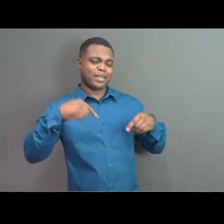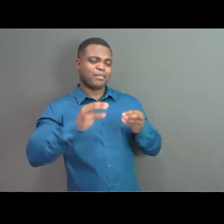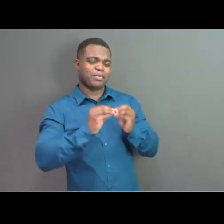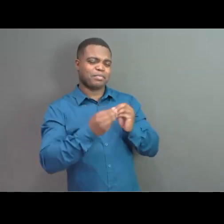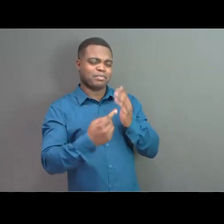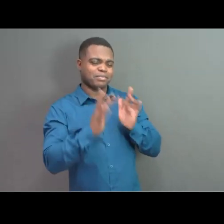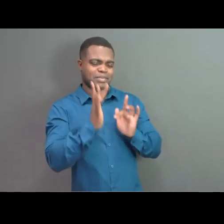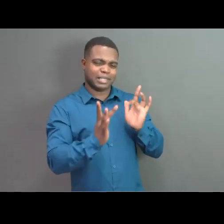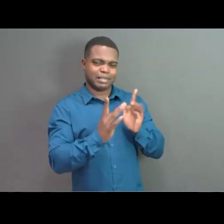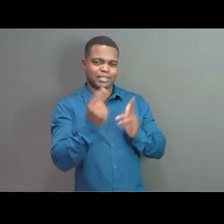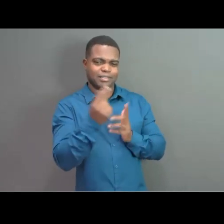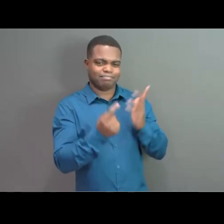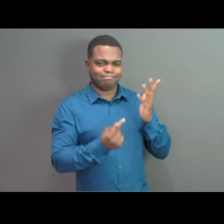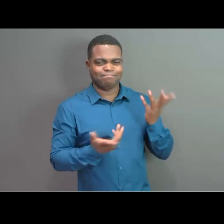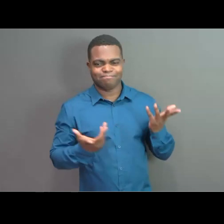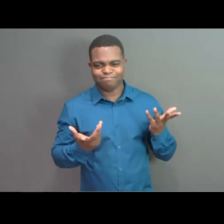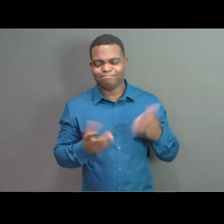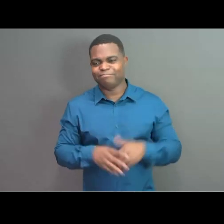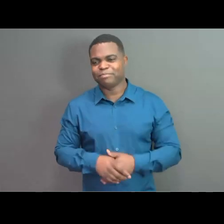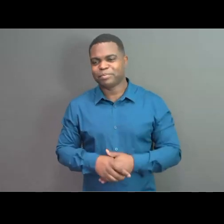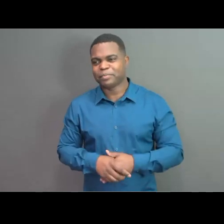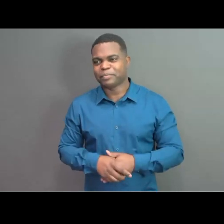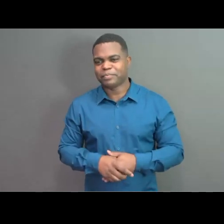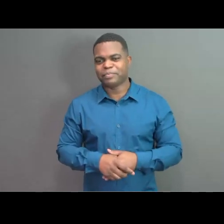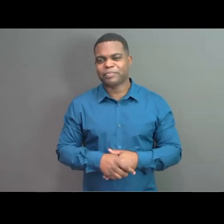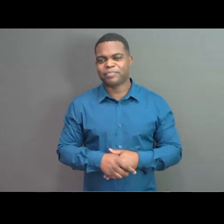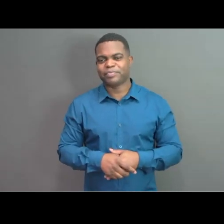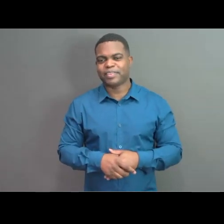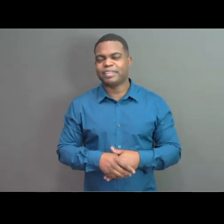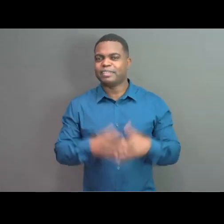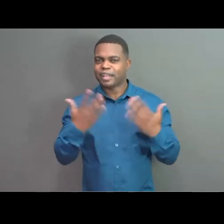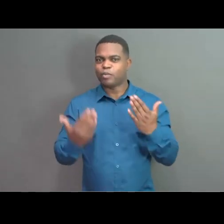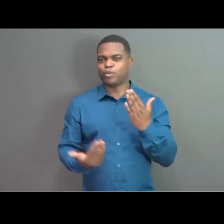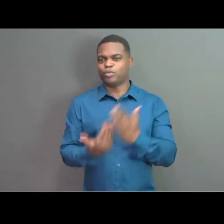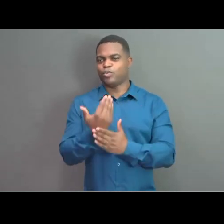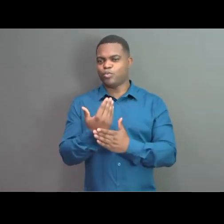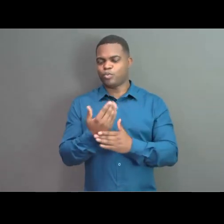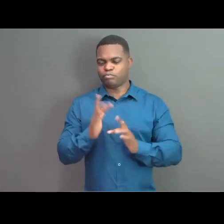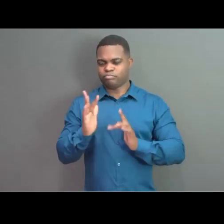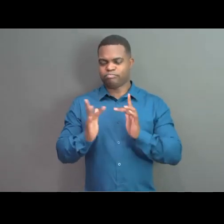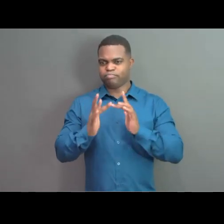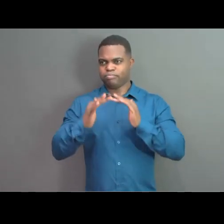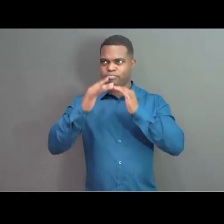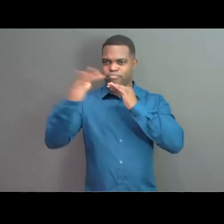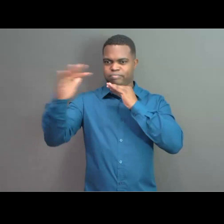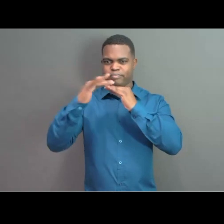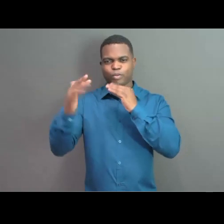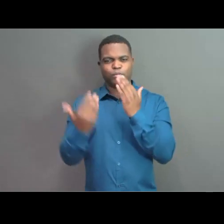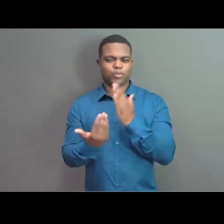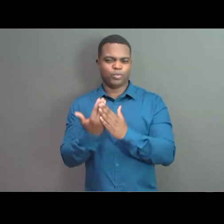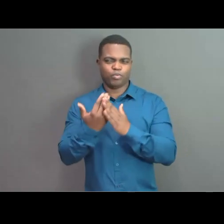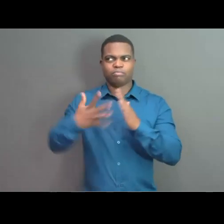broadband in our district, but they haven't yet reached this little town. All